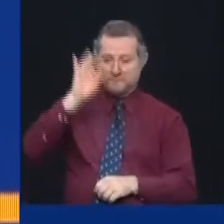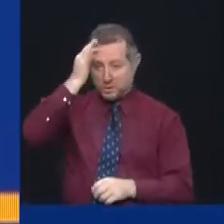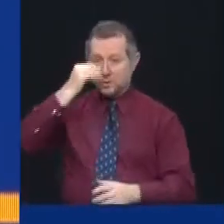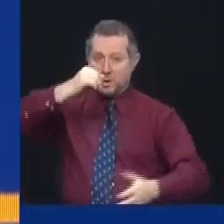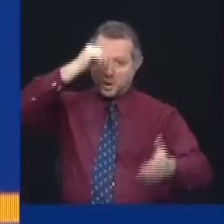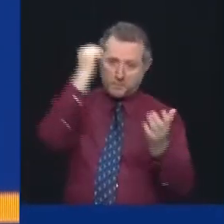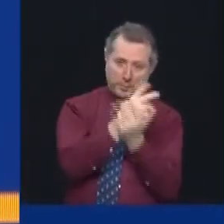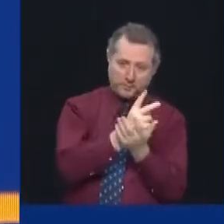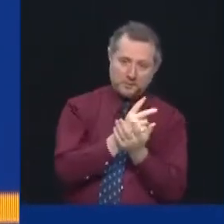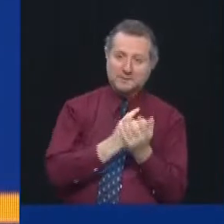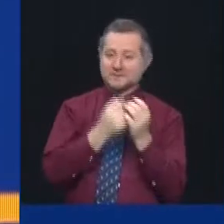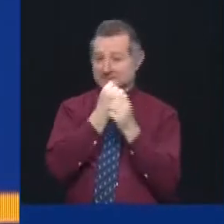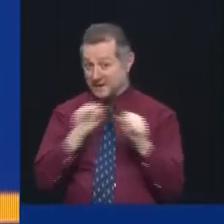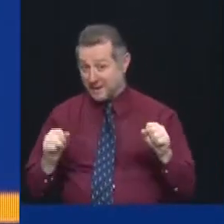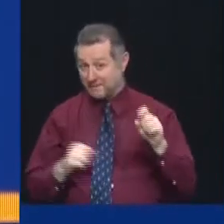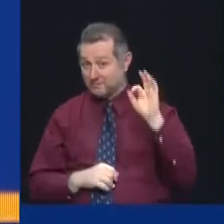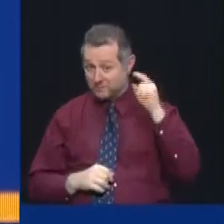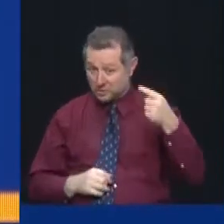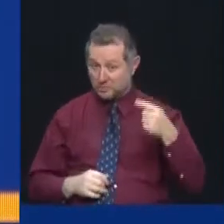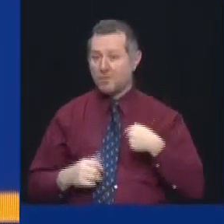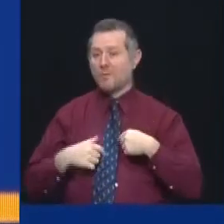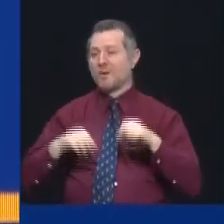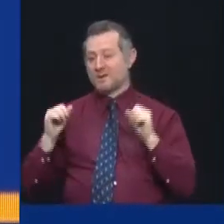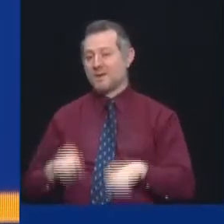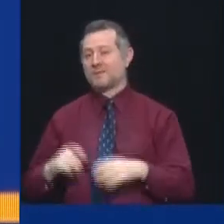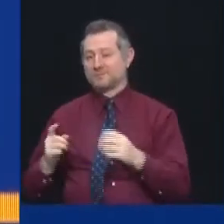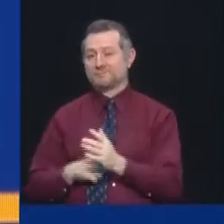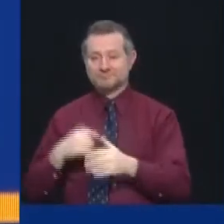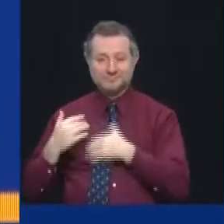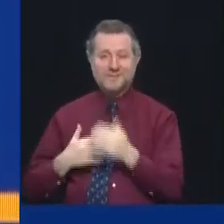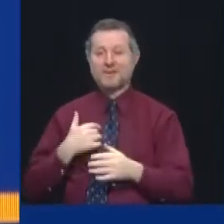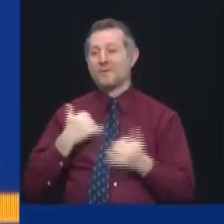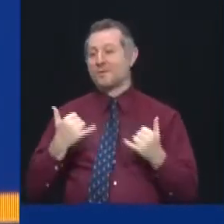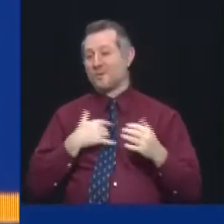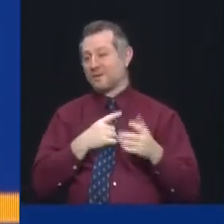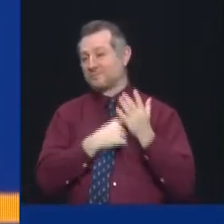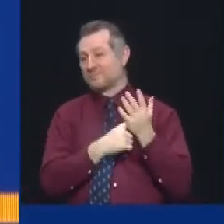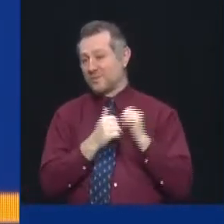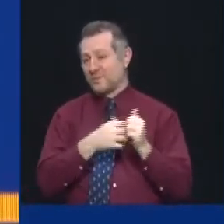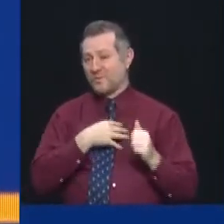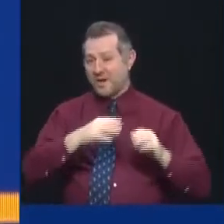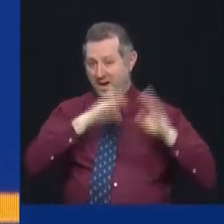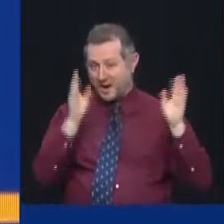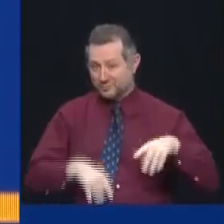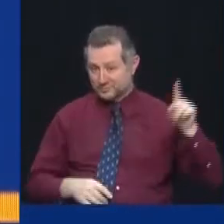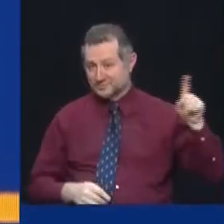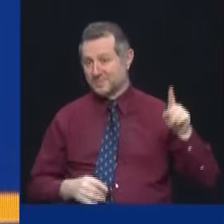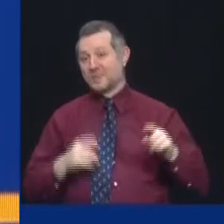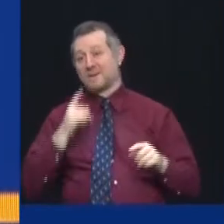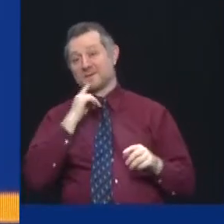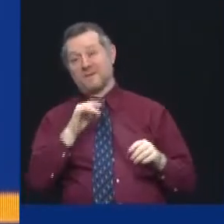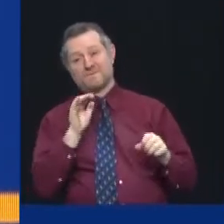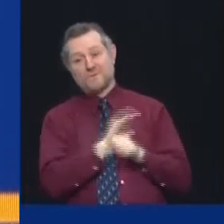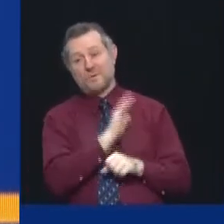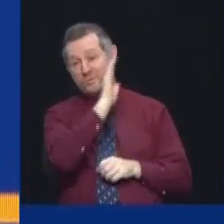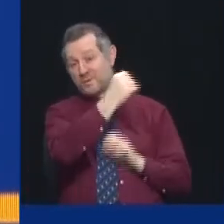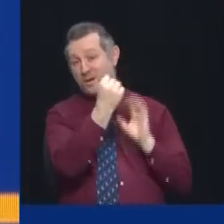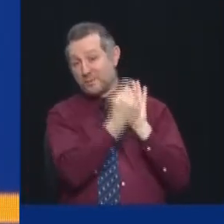know, after what they went through this past year, that there is no challenge they can't meet. Today we're